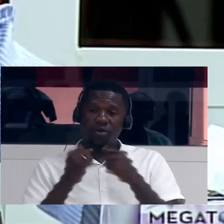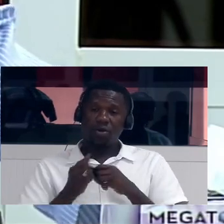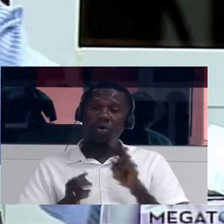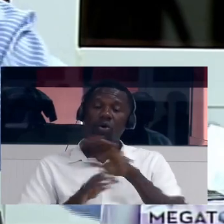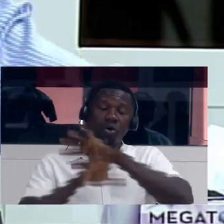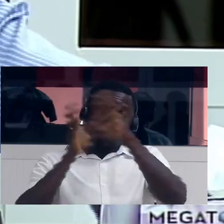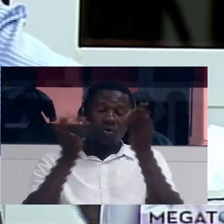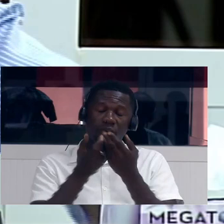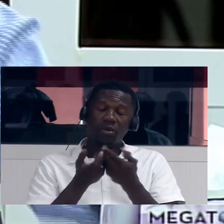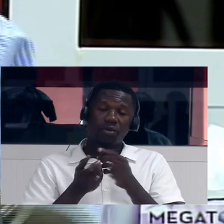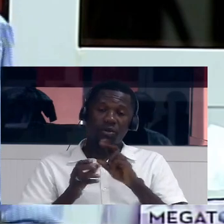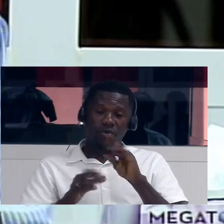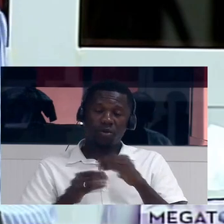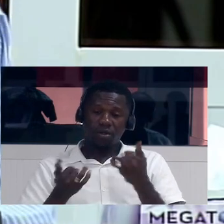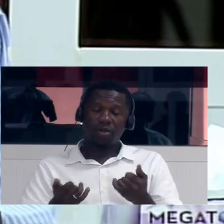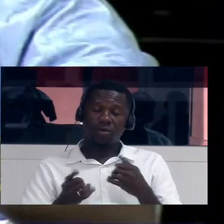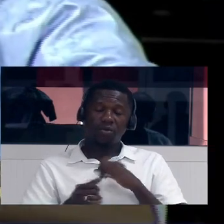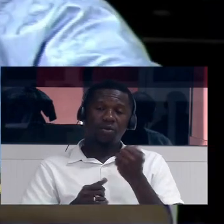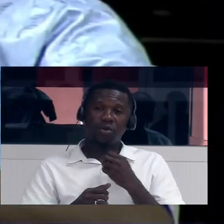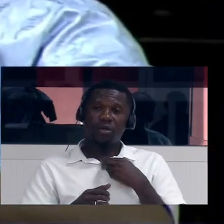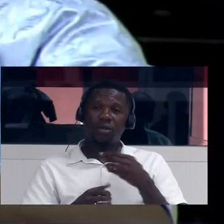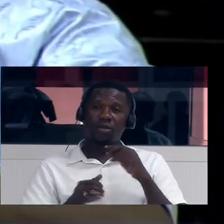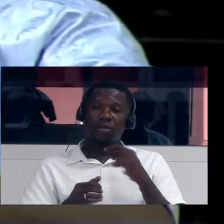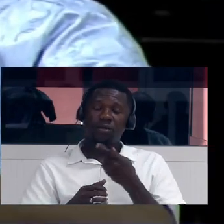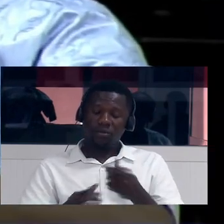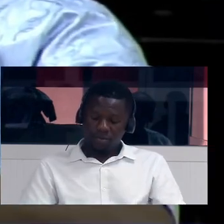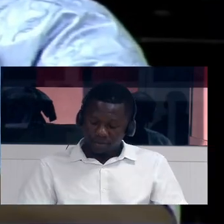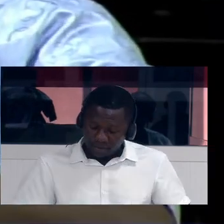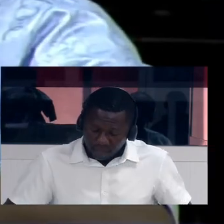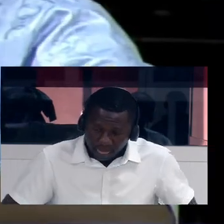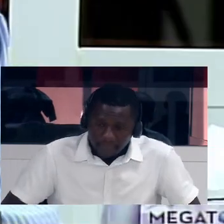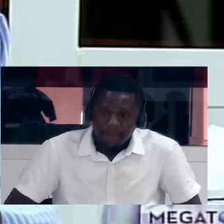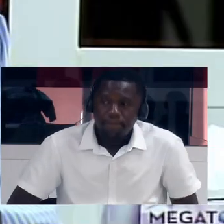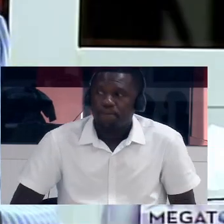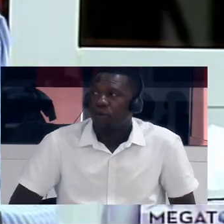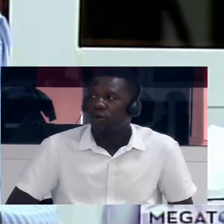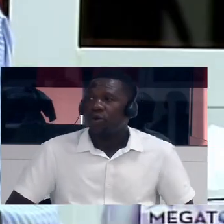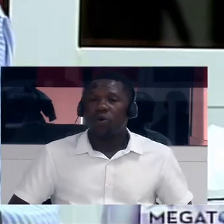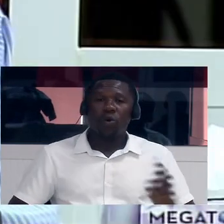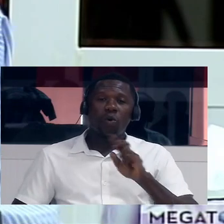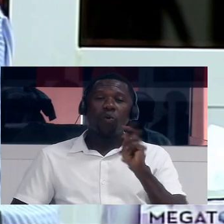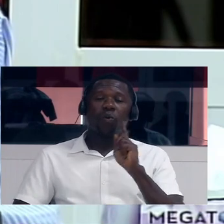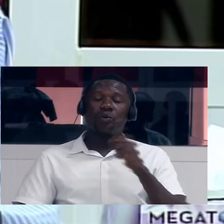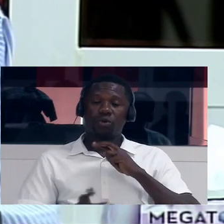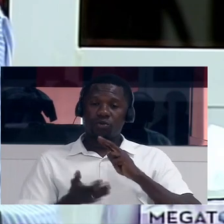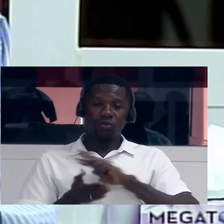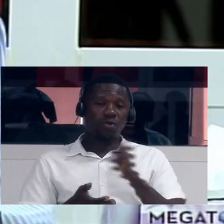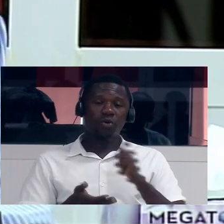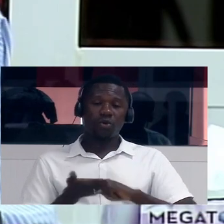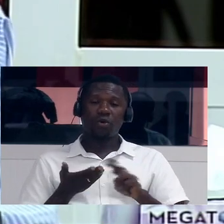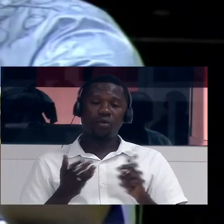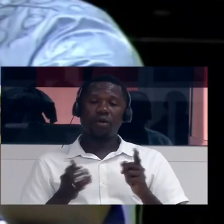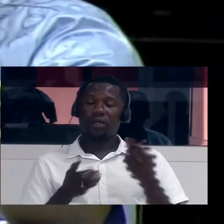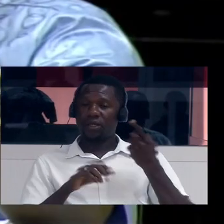All what you are doing now is because we are in this dispensation. What was abnormal at the time? We all know. No, I want to give